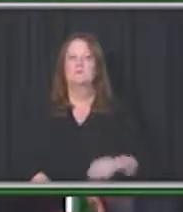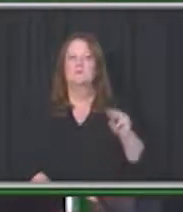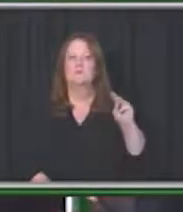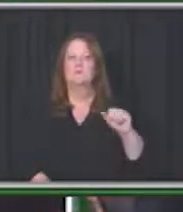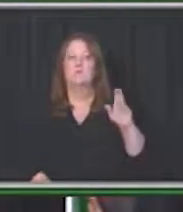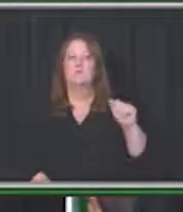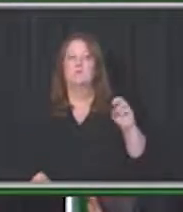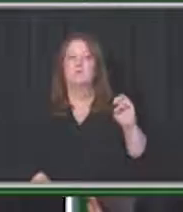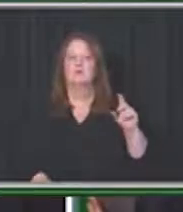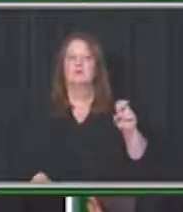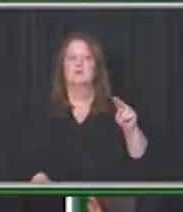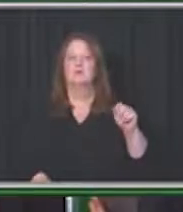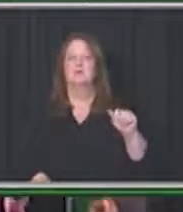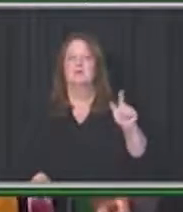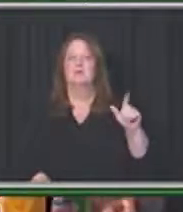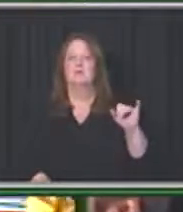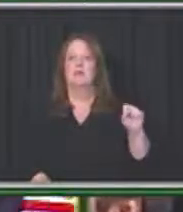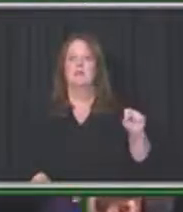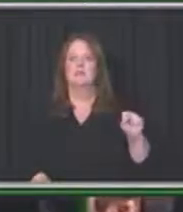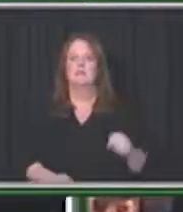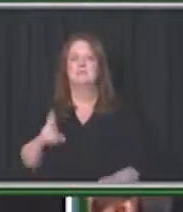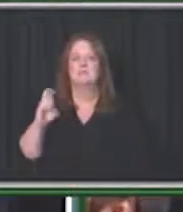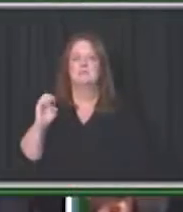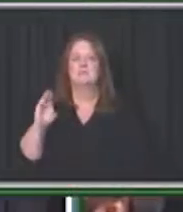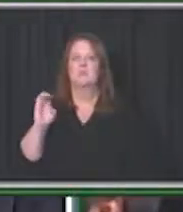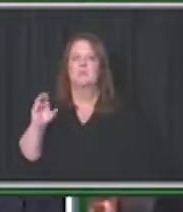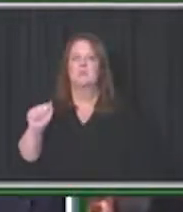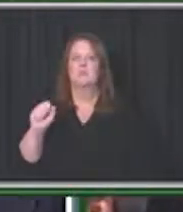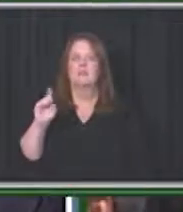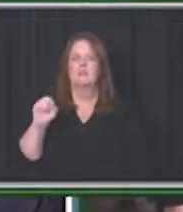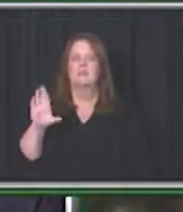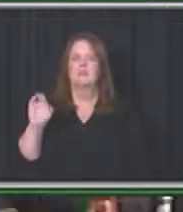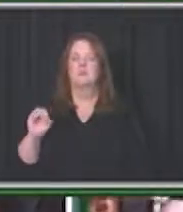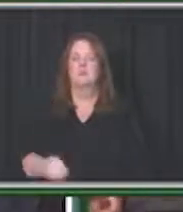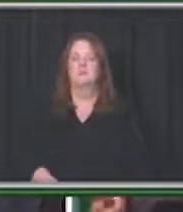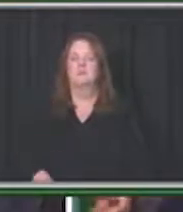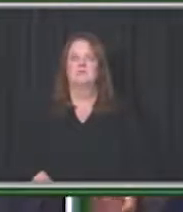Maria Elena Elias. Rebecca Barion.